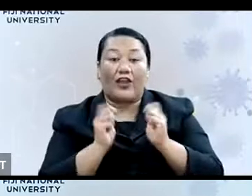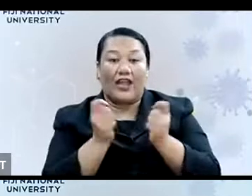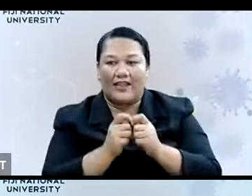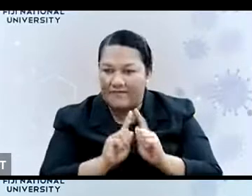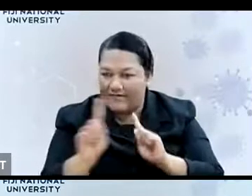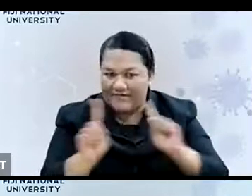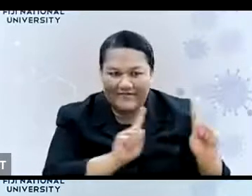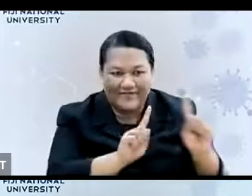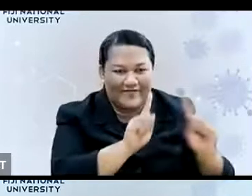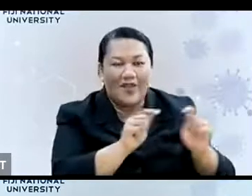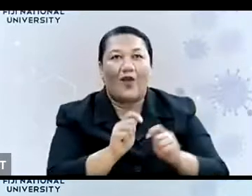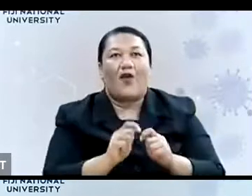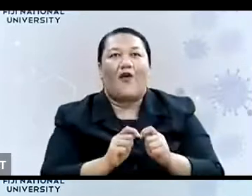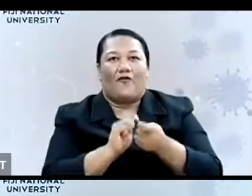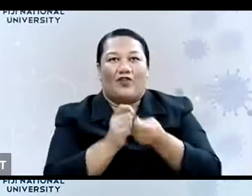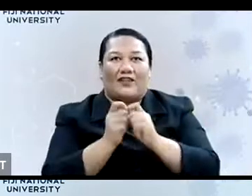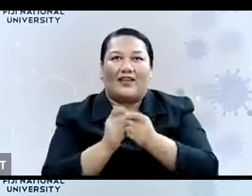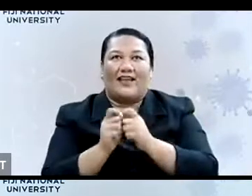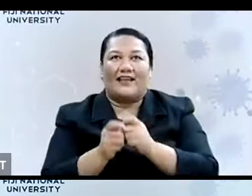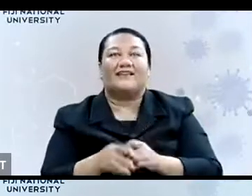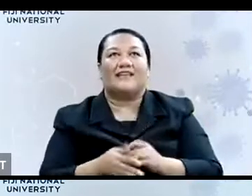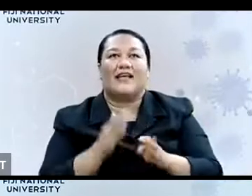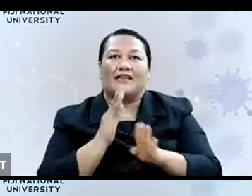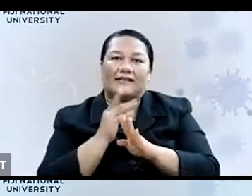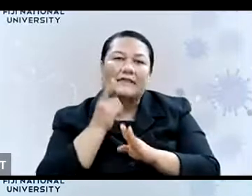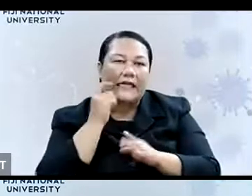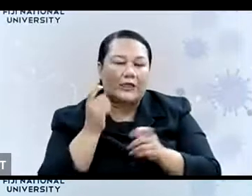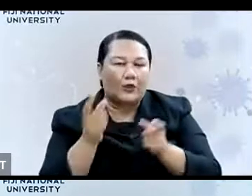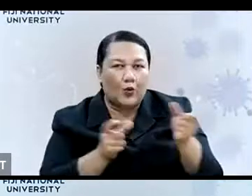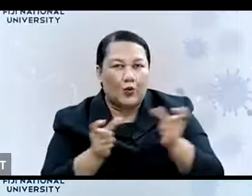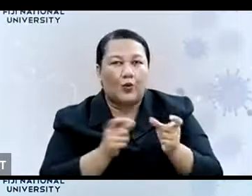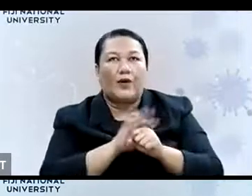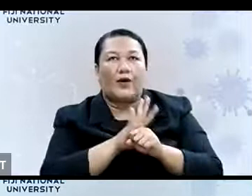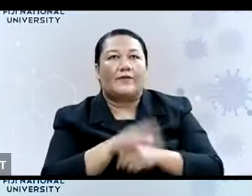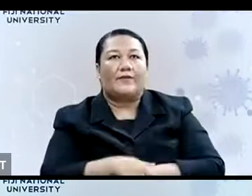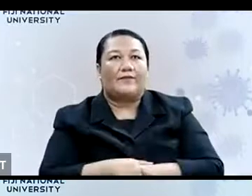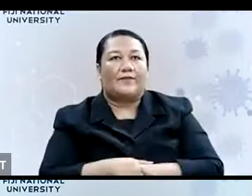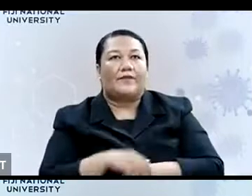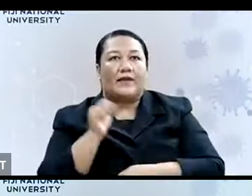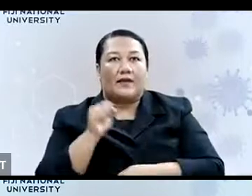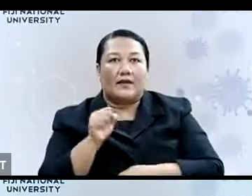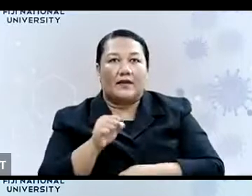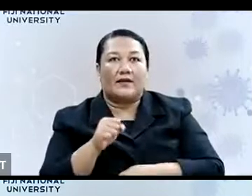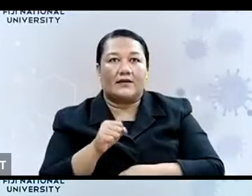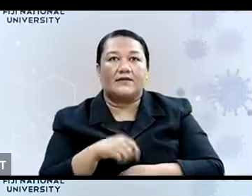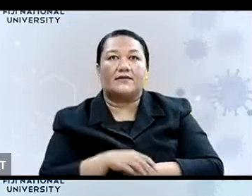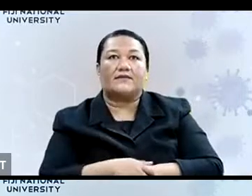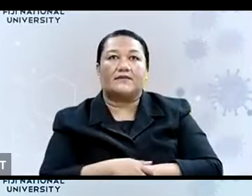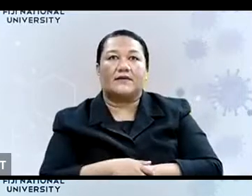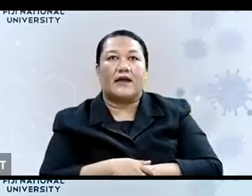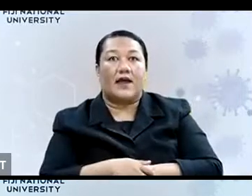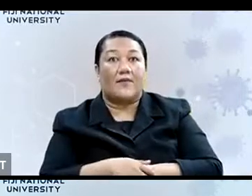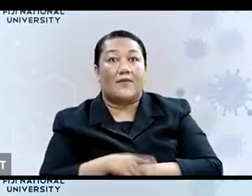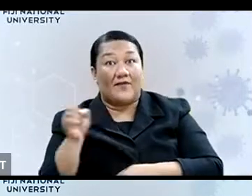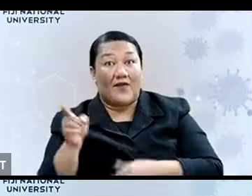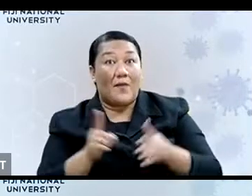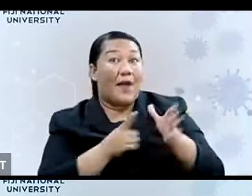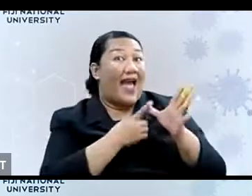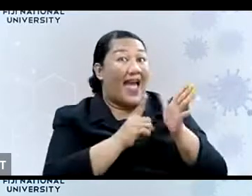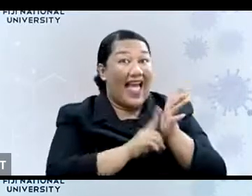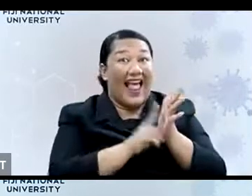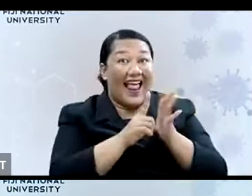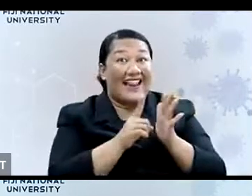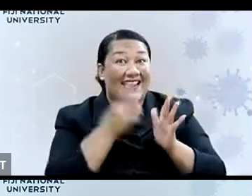population. And Donald, if I could come in following Alicia's comments, I think in a sense what she's highlighting